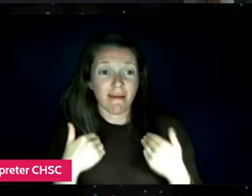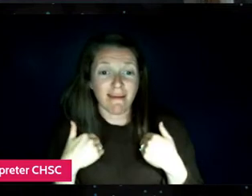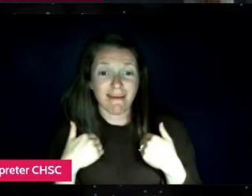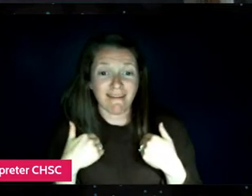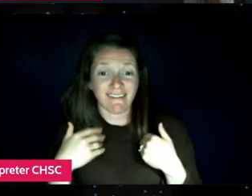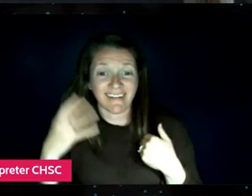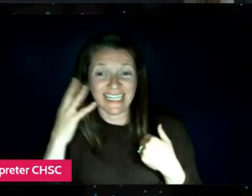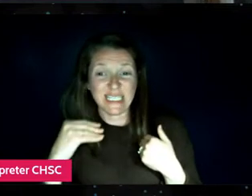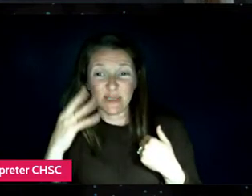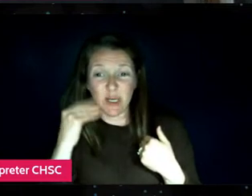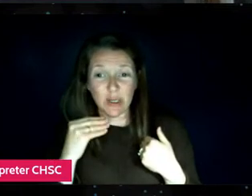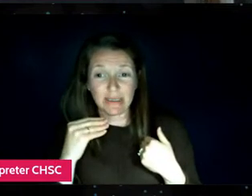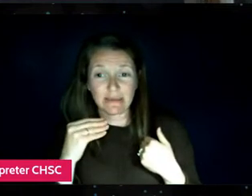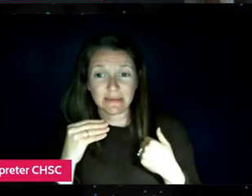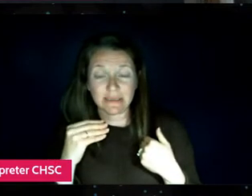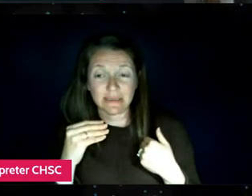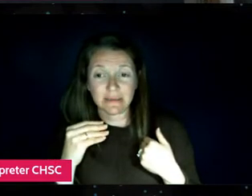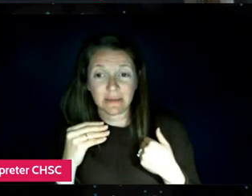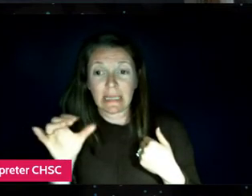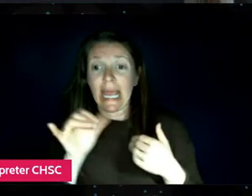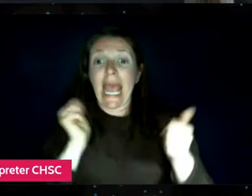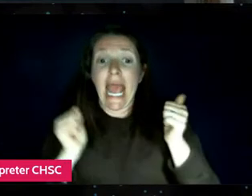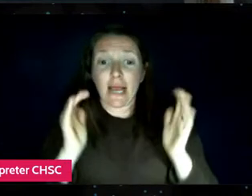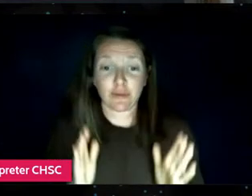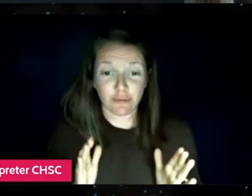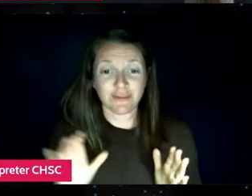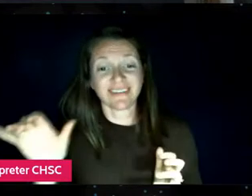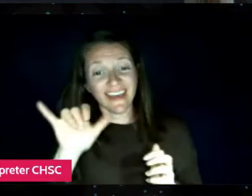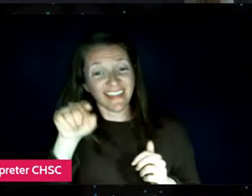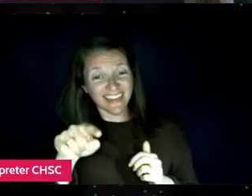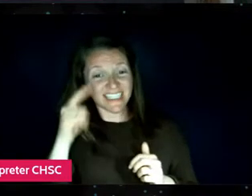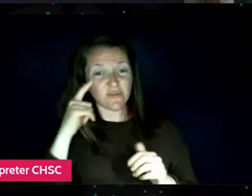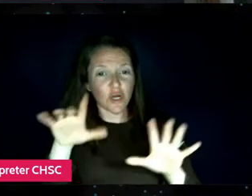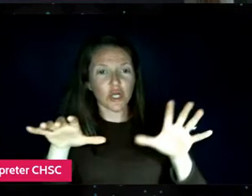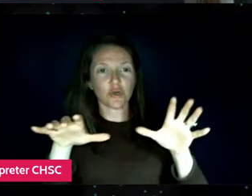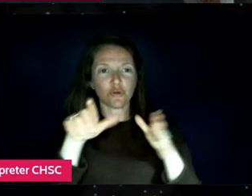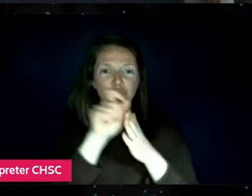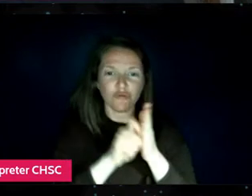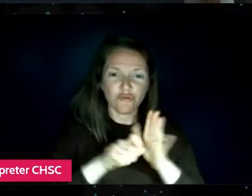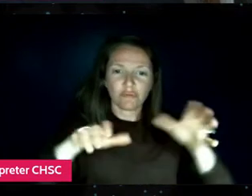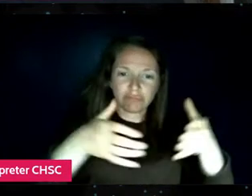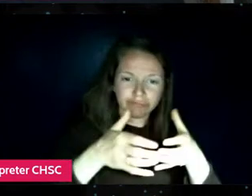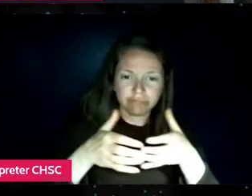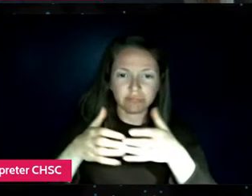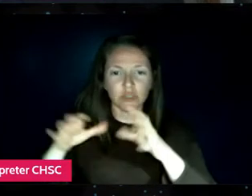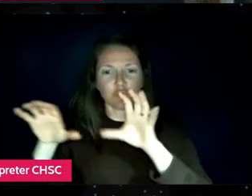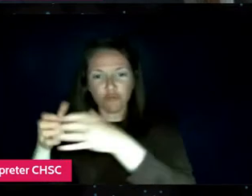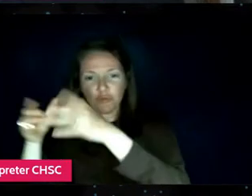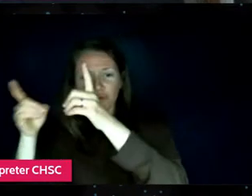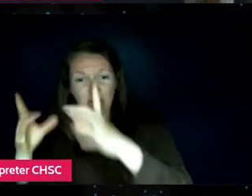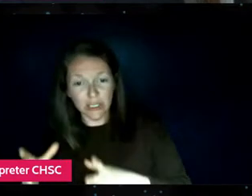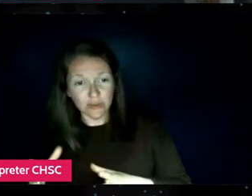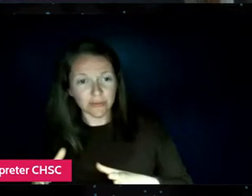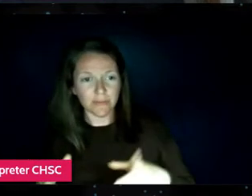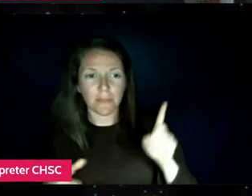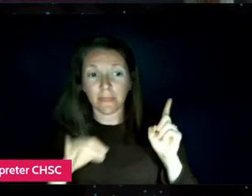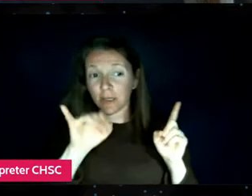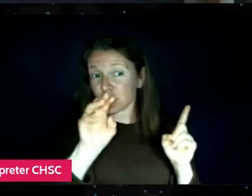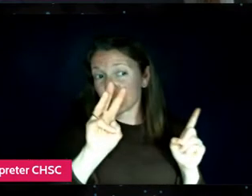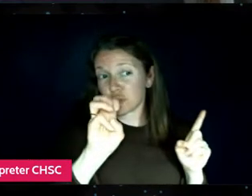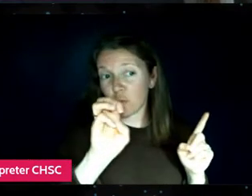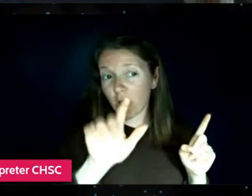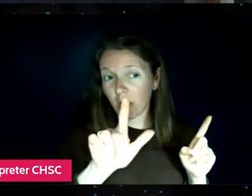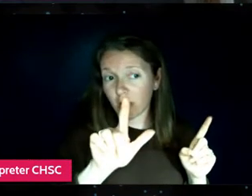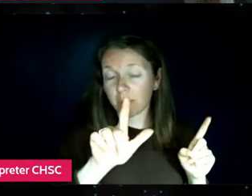experience as actors like this in terms of group writers, group directors. Jewell? I think, you know, there are certain projects